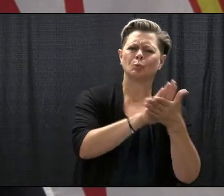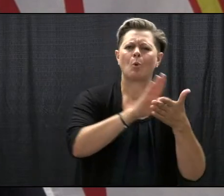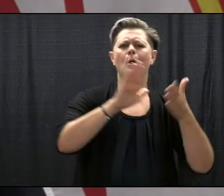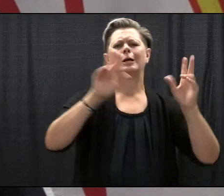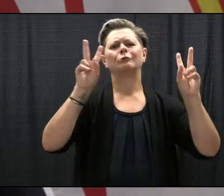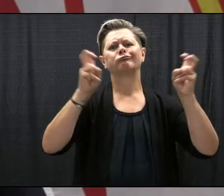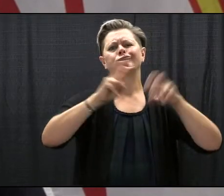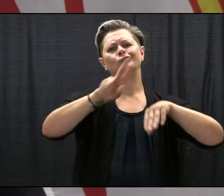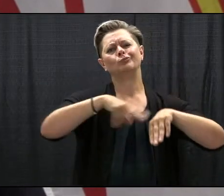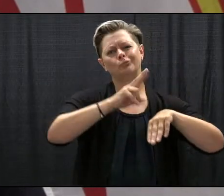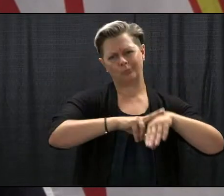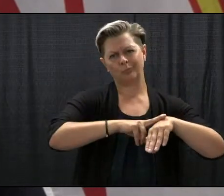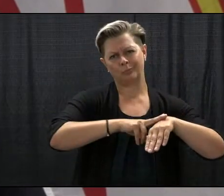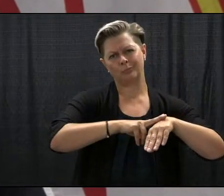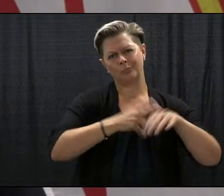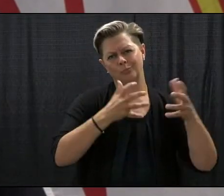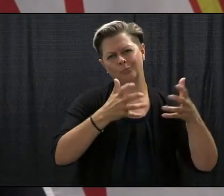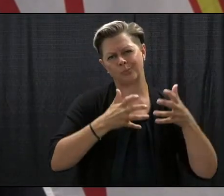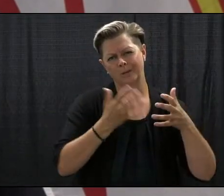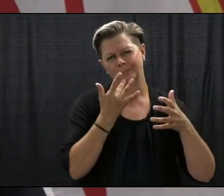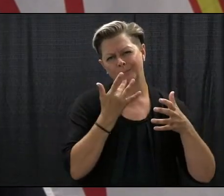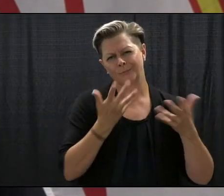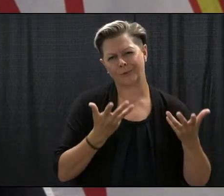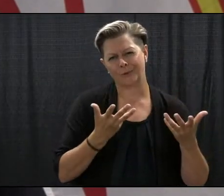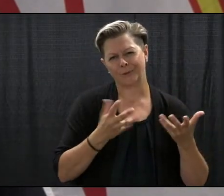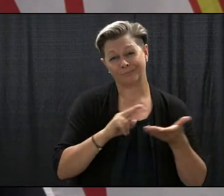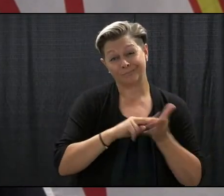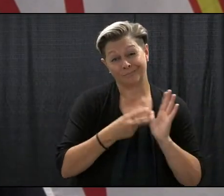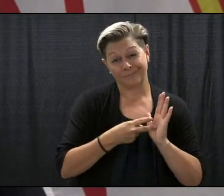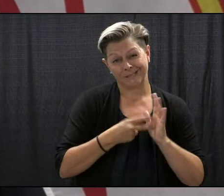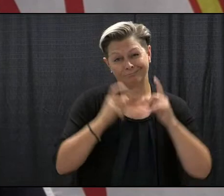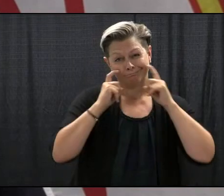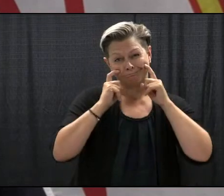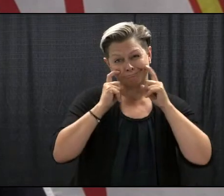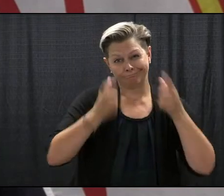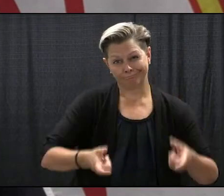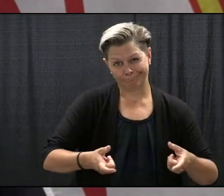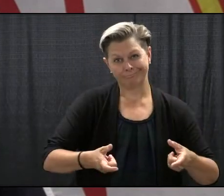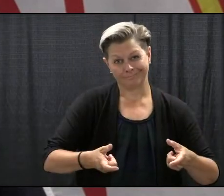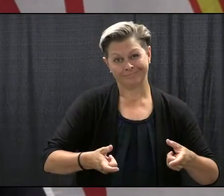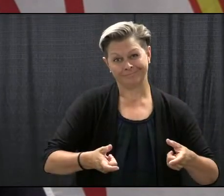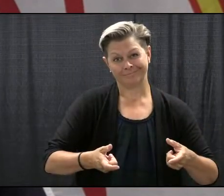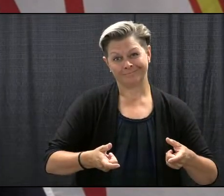a situation as possible, which would include not masking.